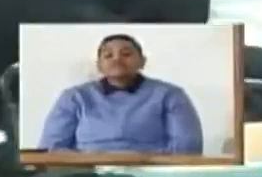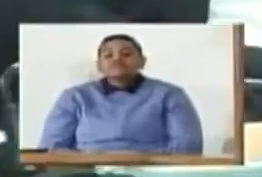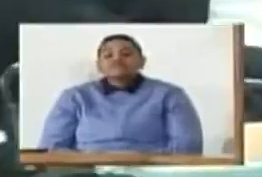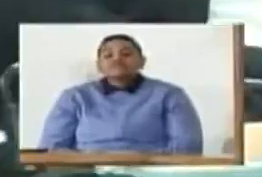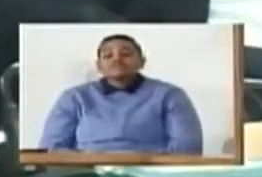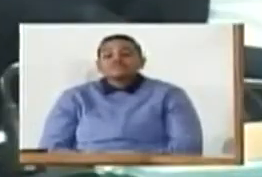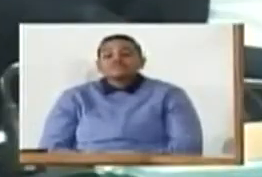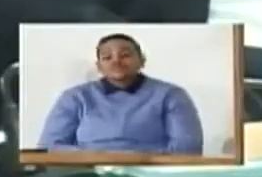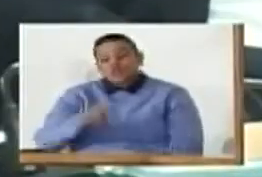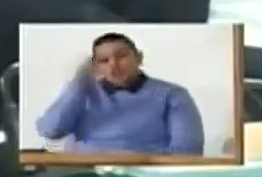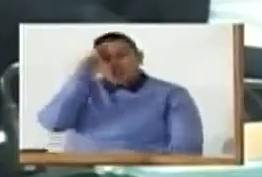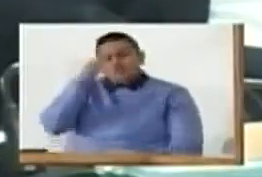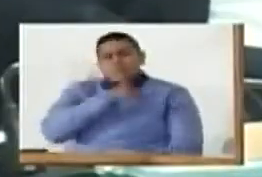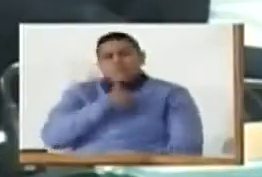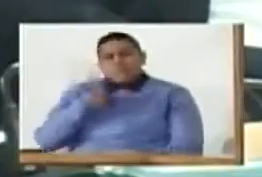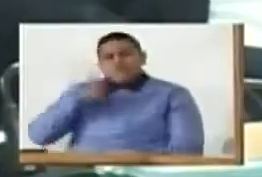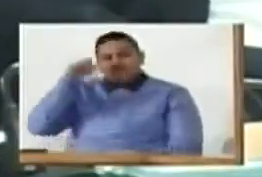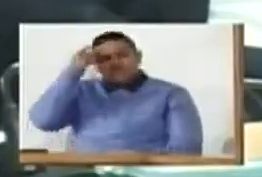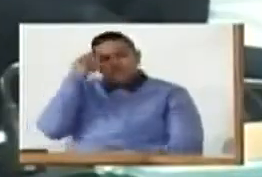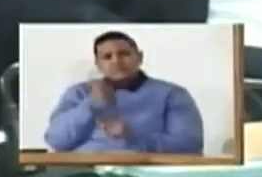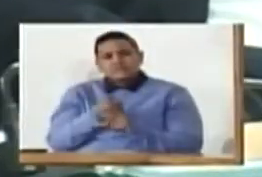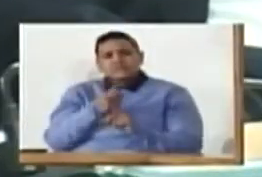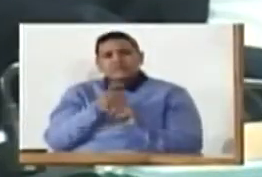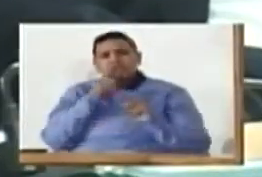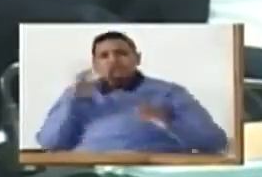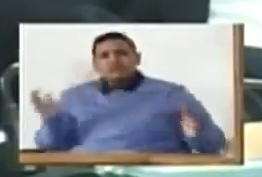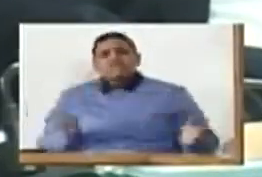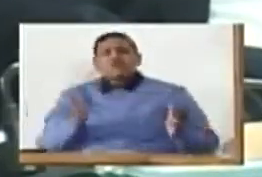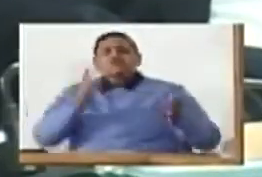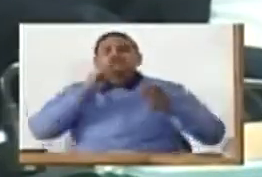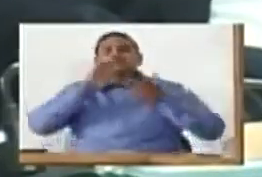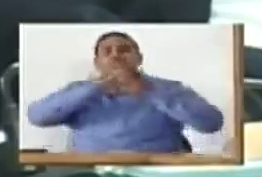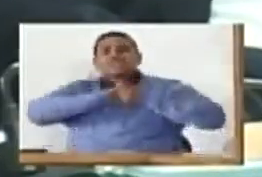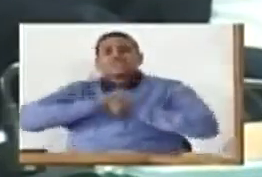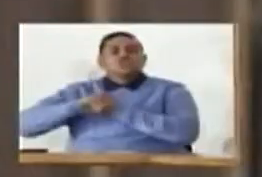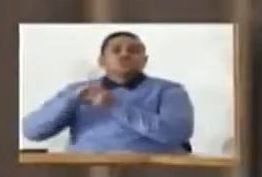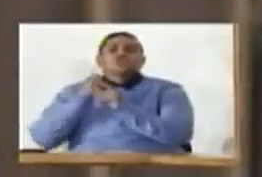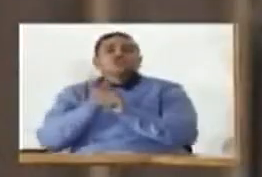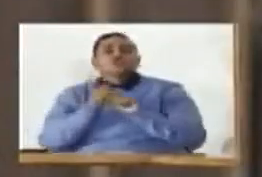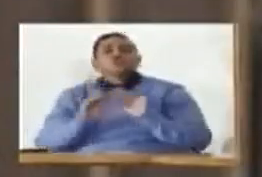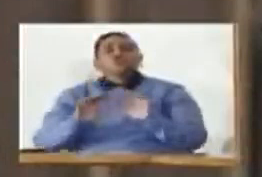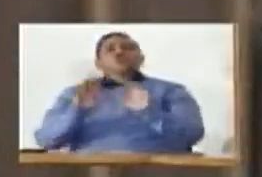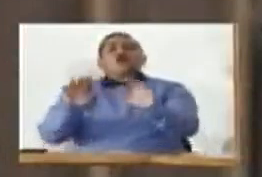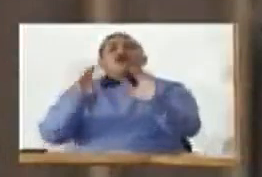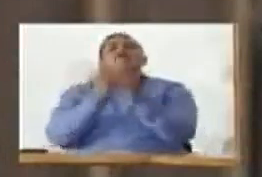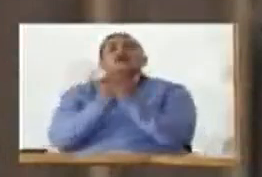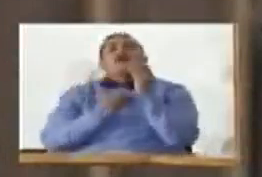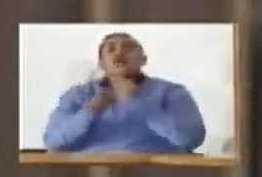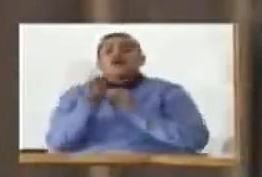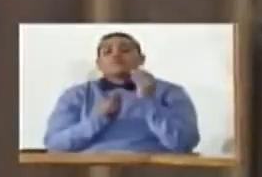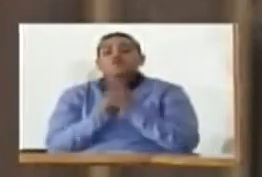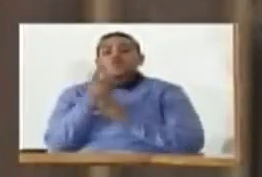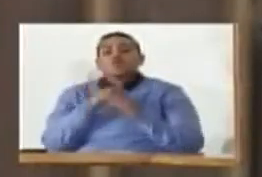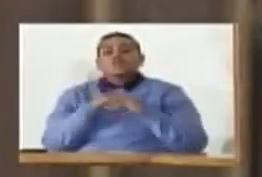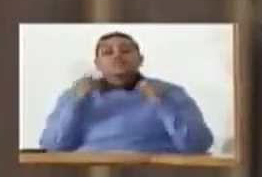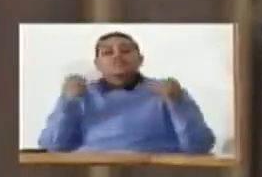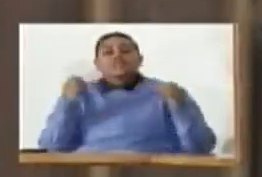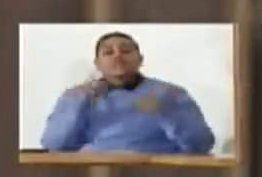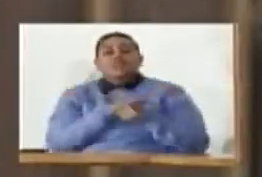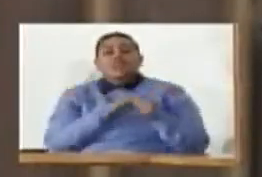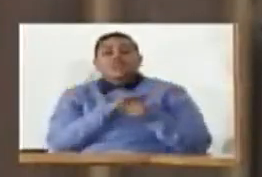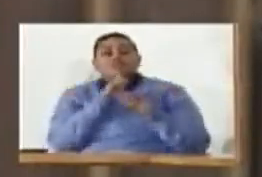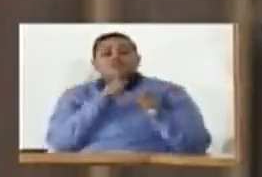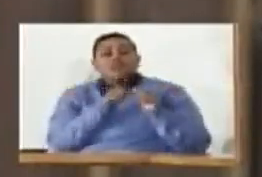Honorable members, the government has been fostering synergies to drive economic growth in several areas